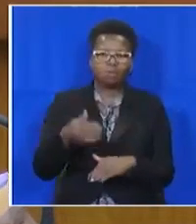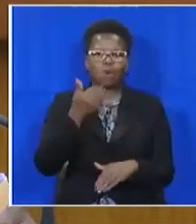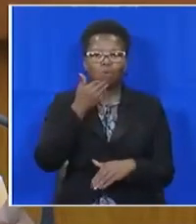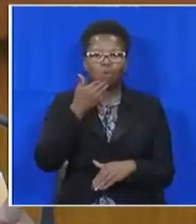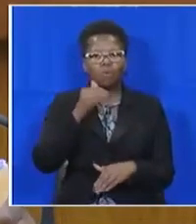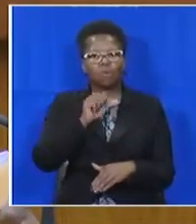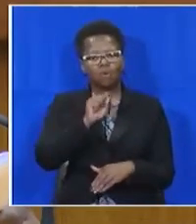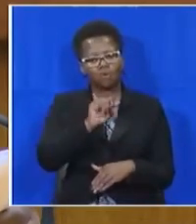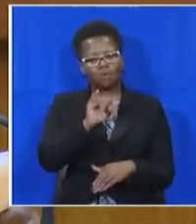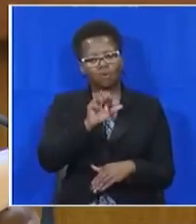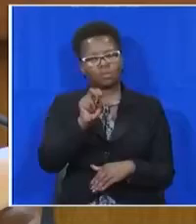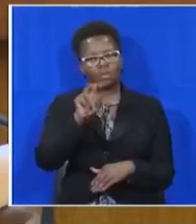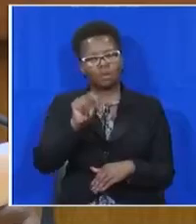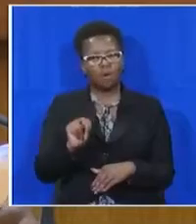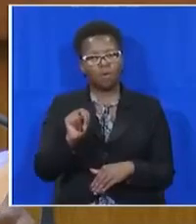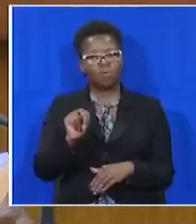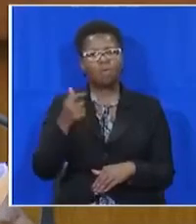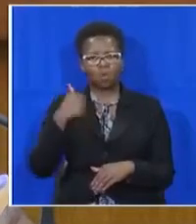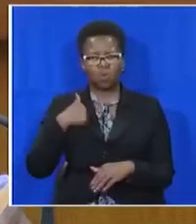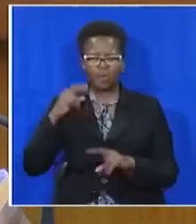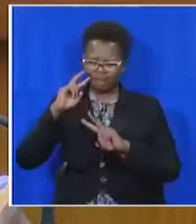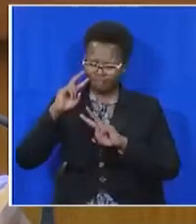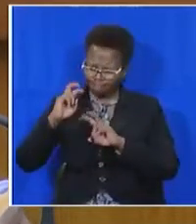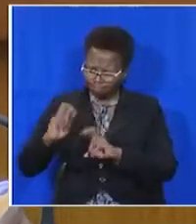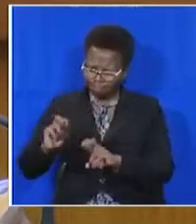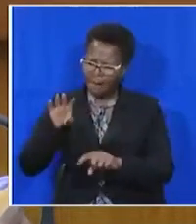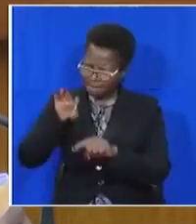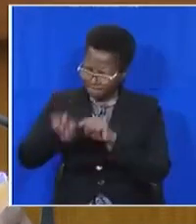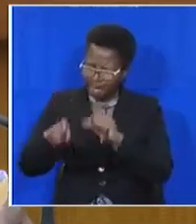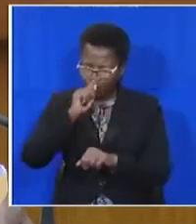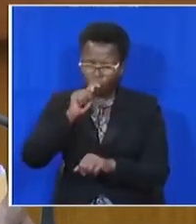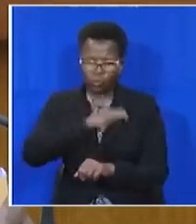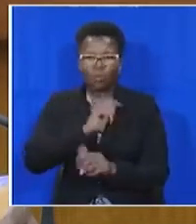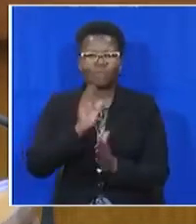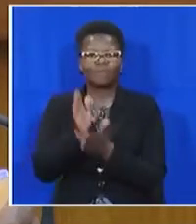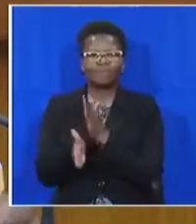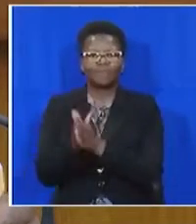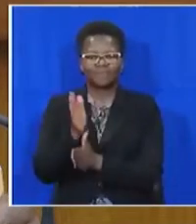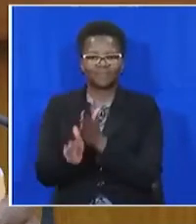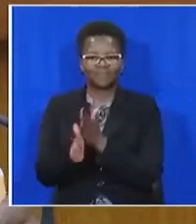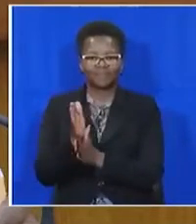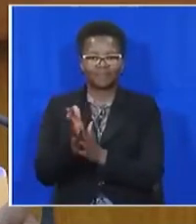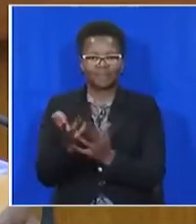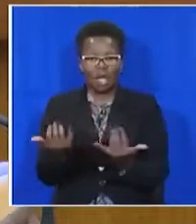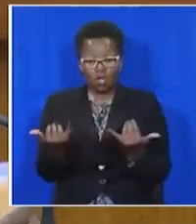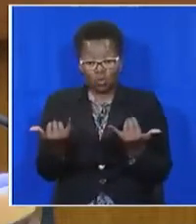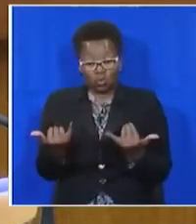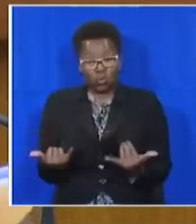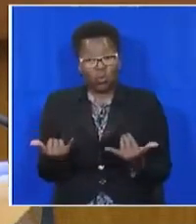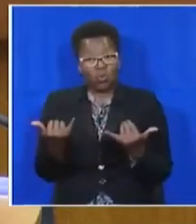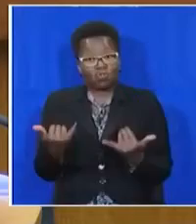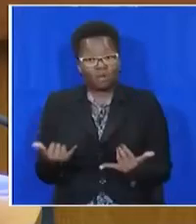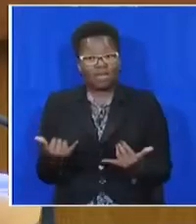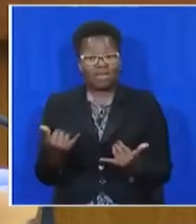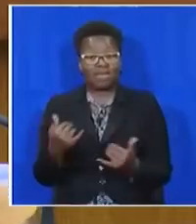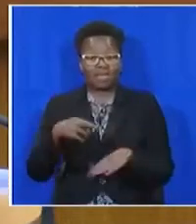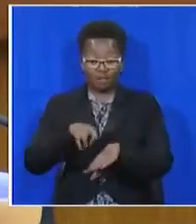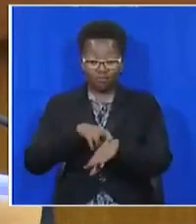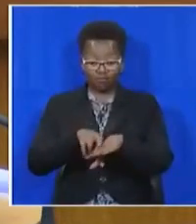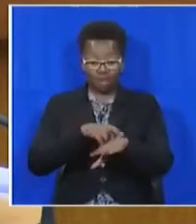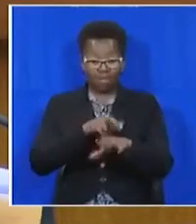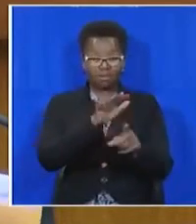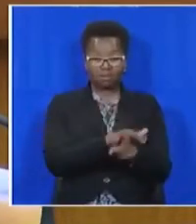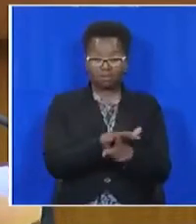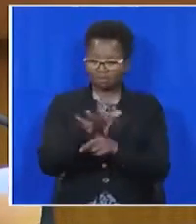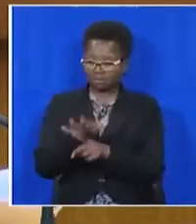first place, whom we trace very clearly, scientifically and historically. Today, racists have no place in our midst,